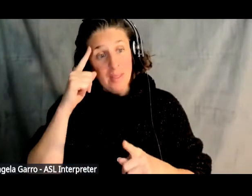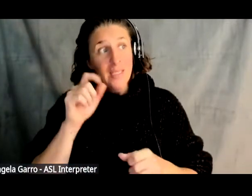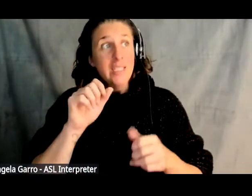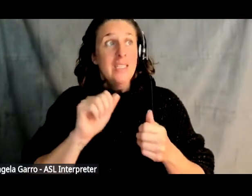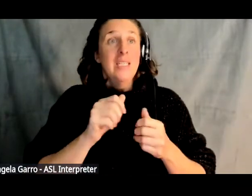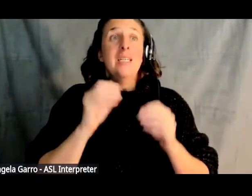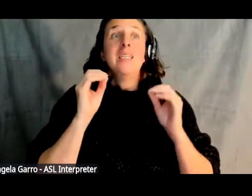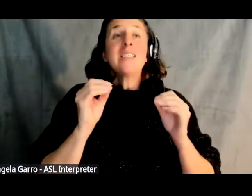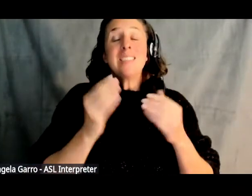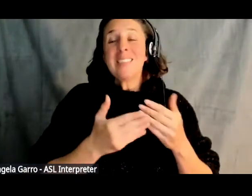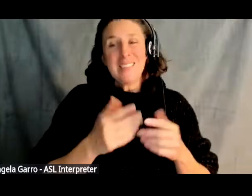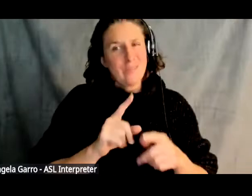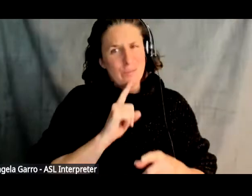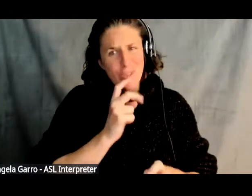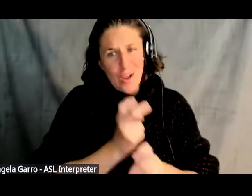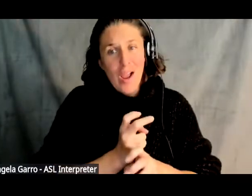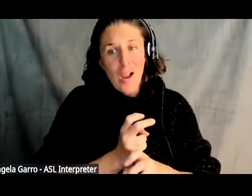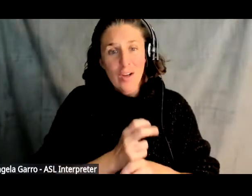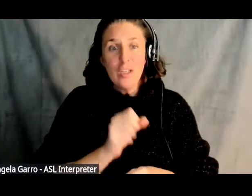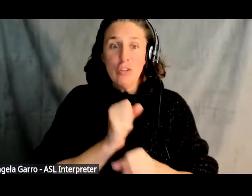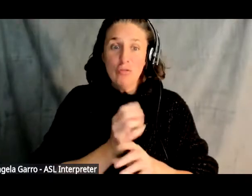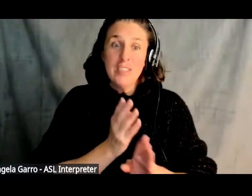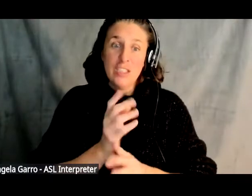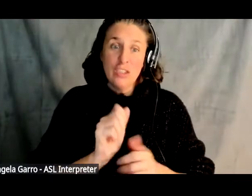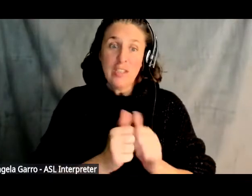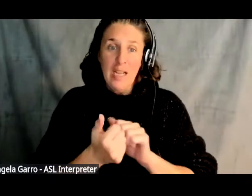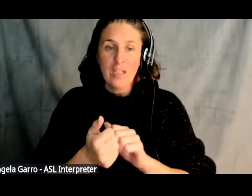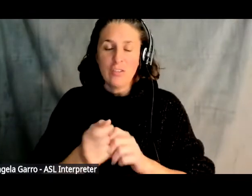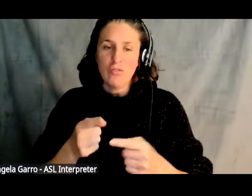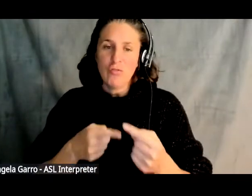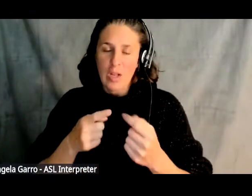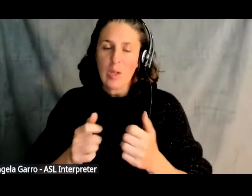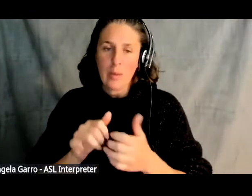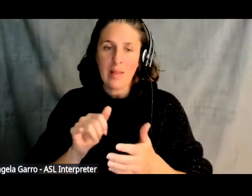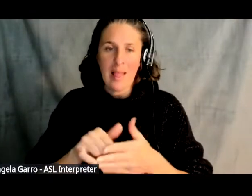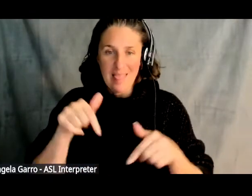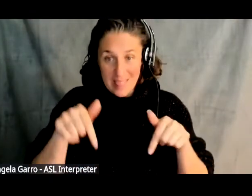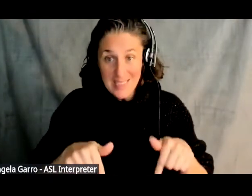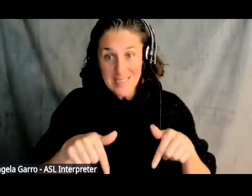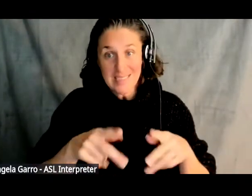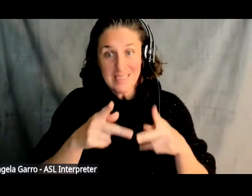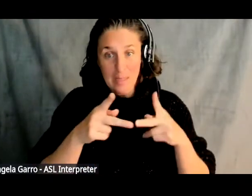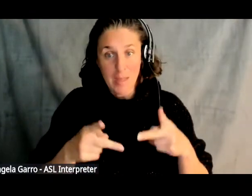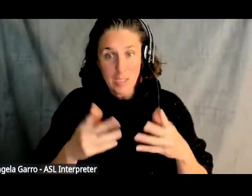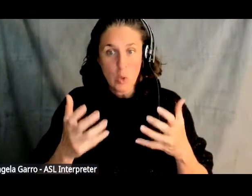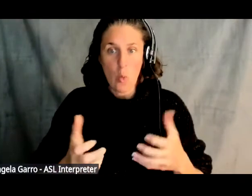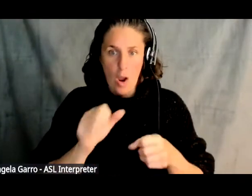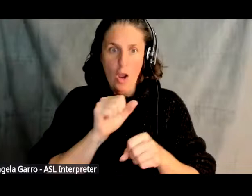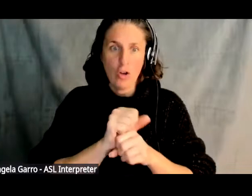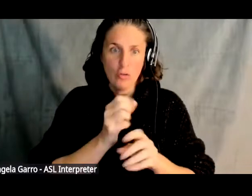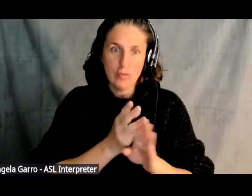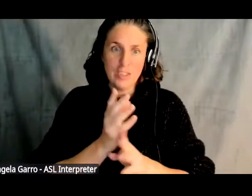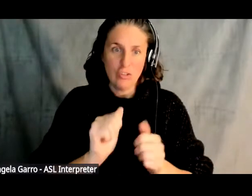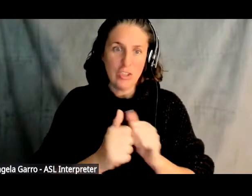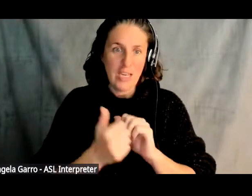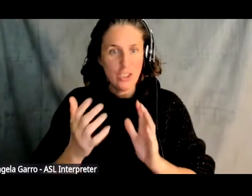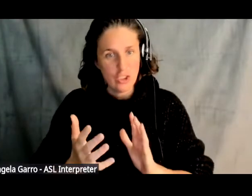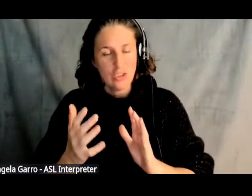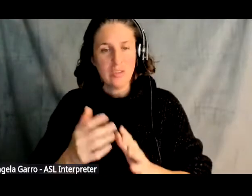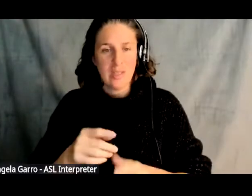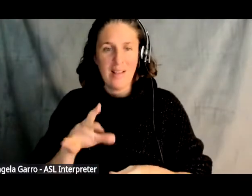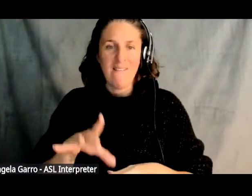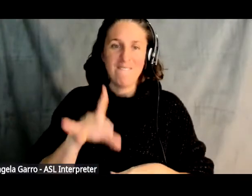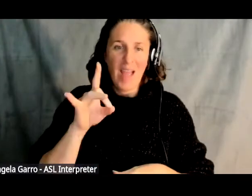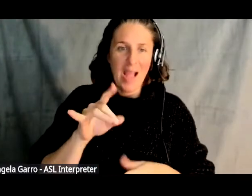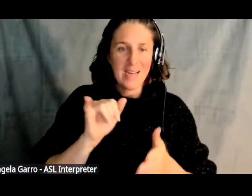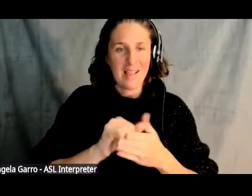I think career changers, we've had some struggles with. So I think, and yet this is the place where you kind of want career changers. It's just like finding the unicorns,